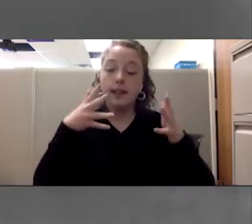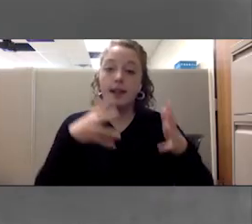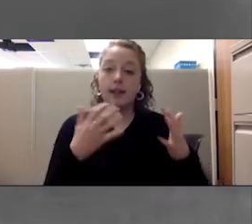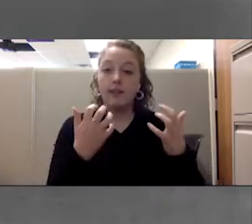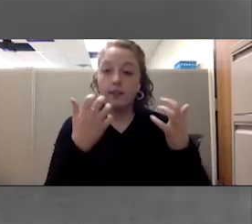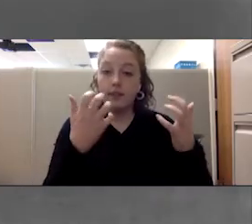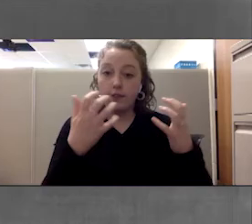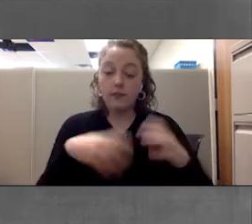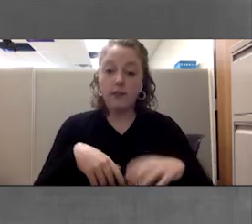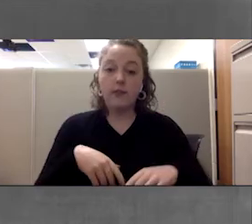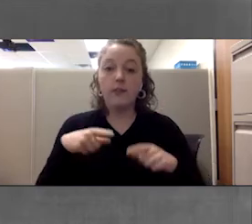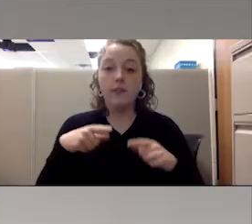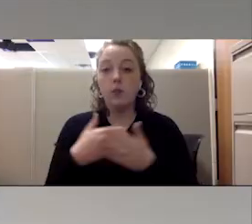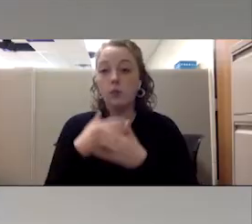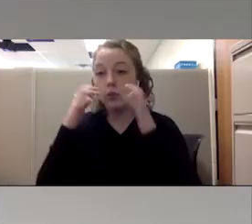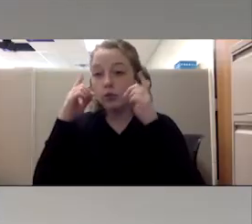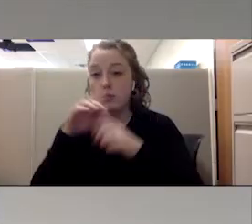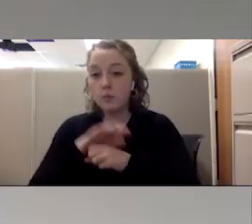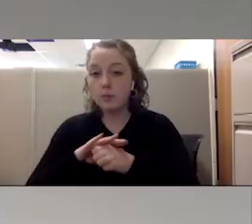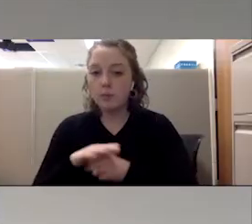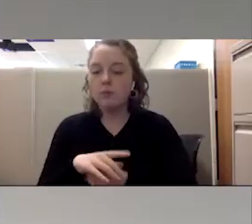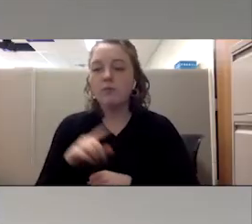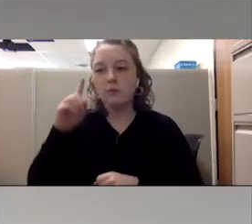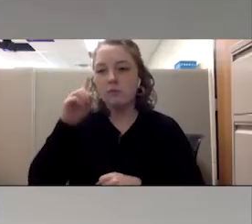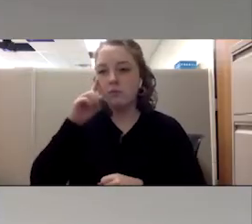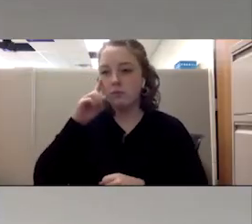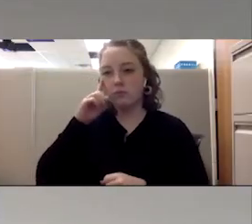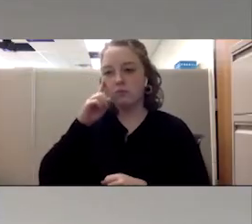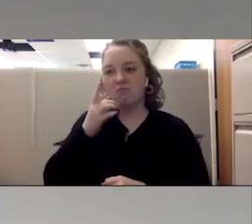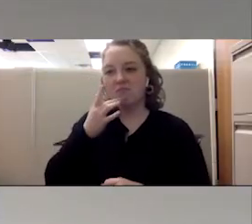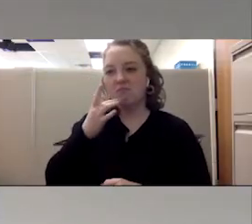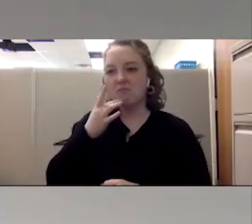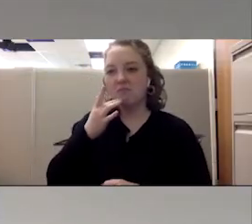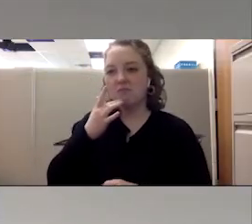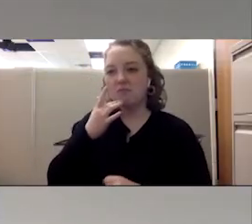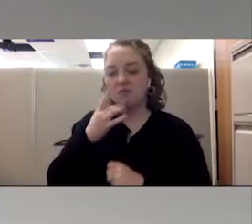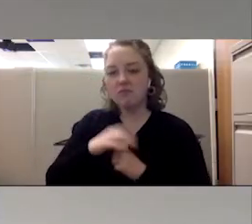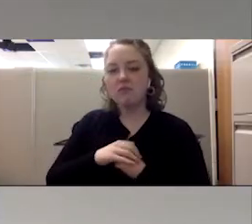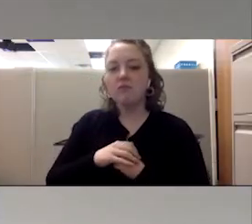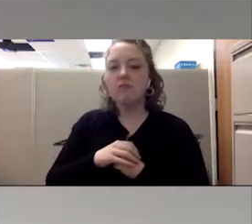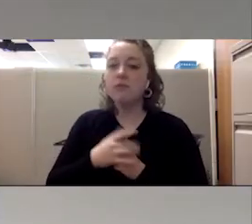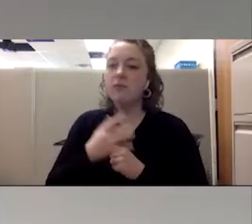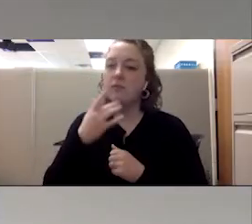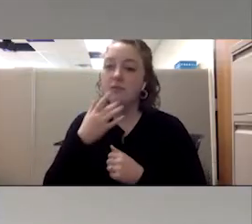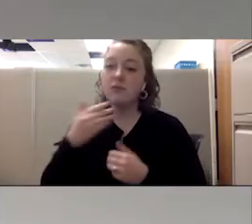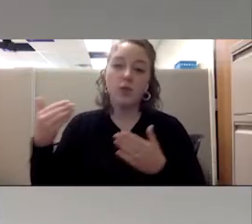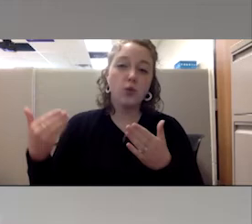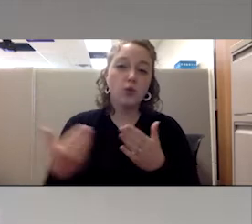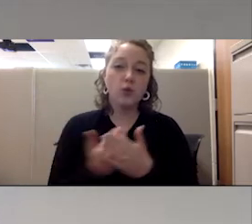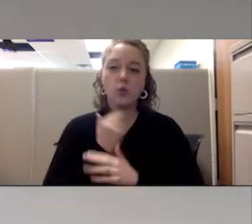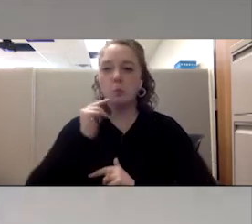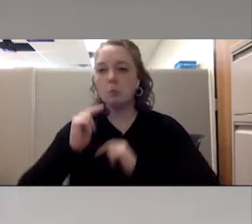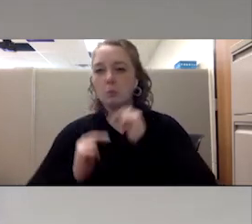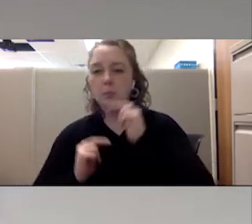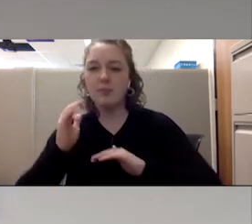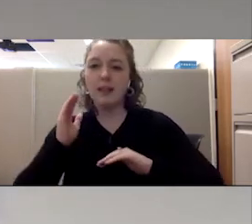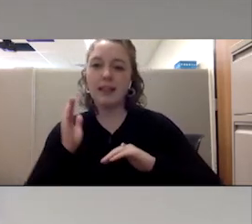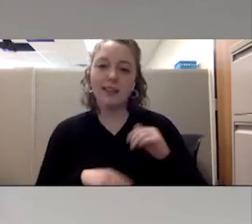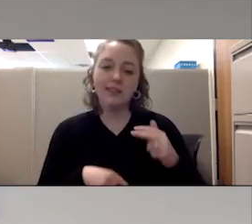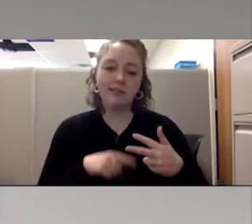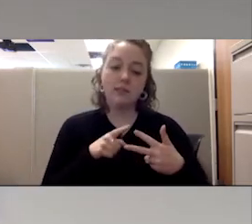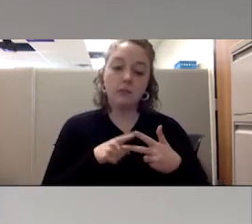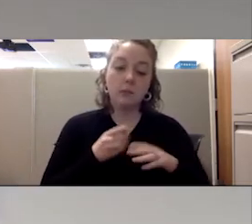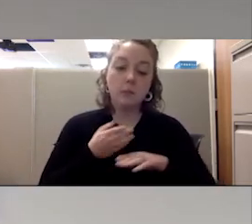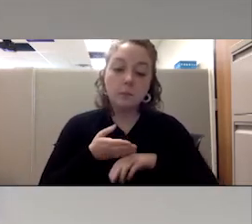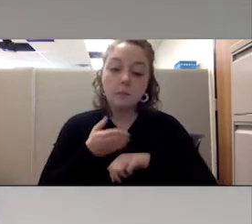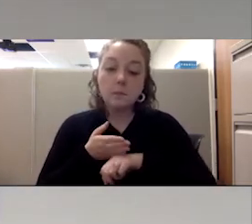space. I think generally that's the preference, is that I think we'd like to go all new instead of piecemeal renovating the existing